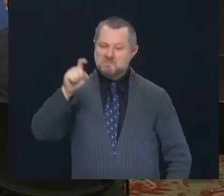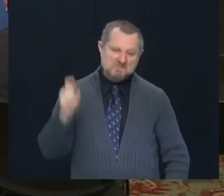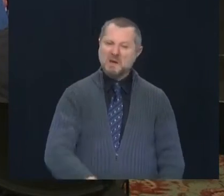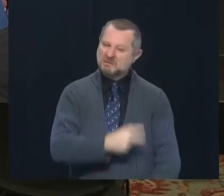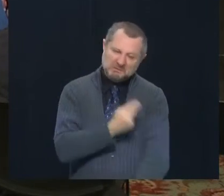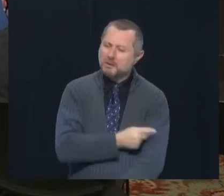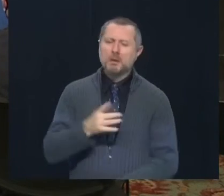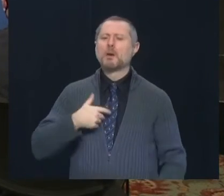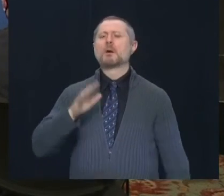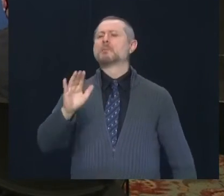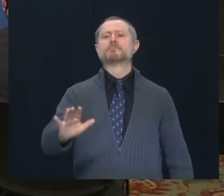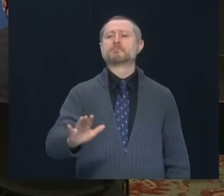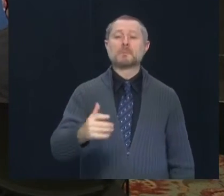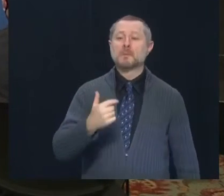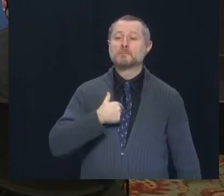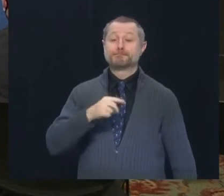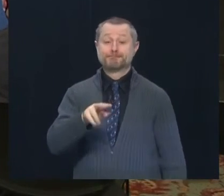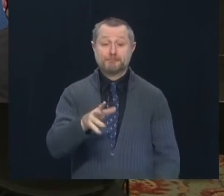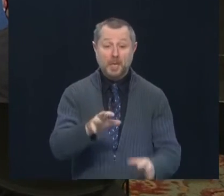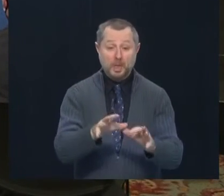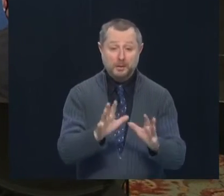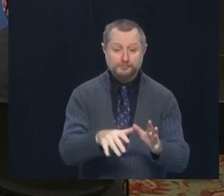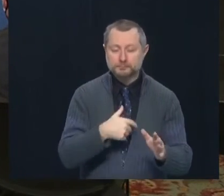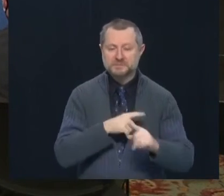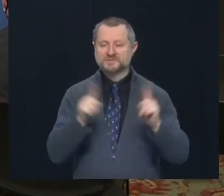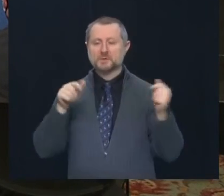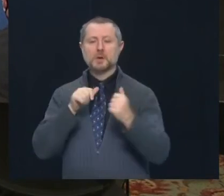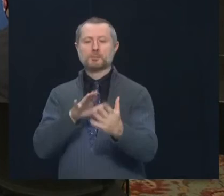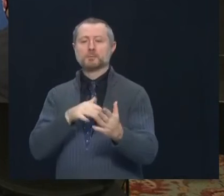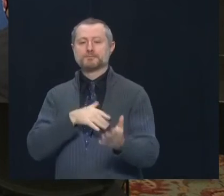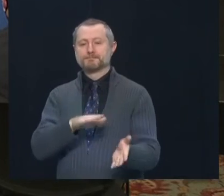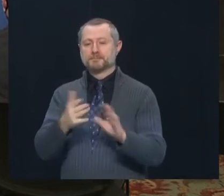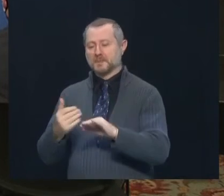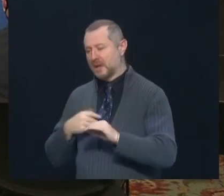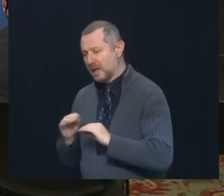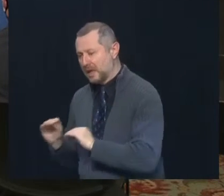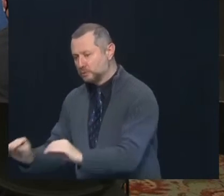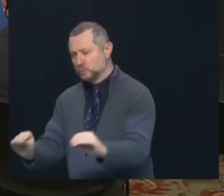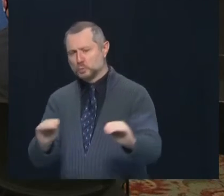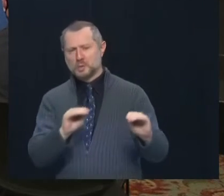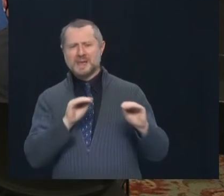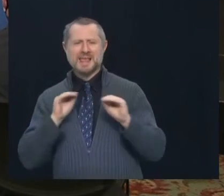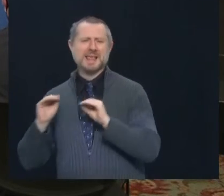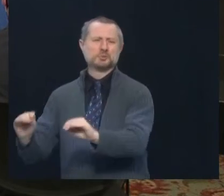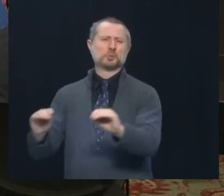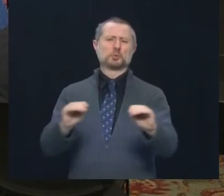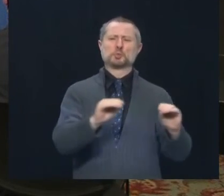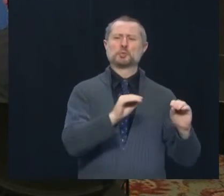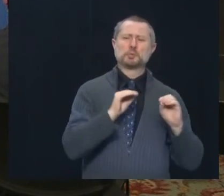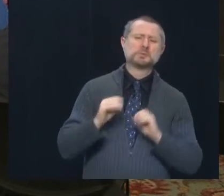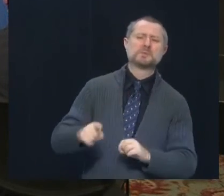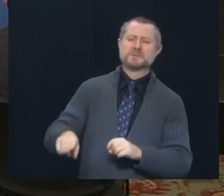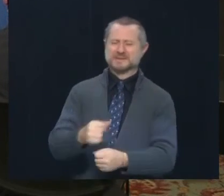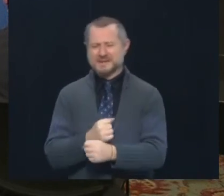trying to do it the other way. Education, show that it's safe. The New York